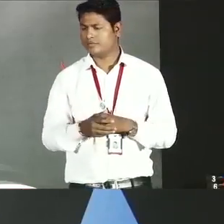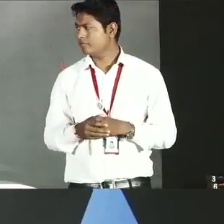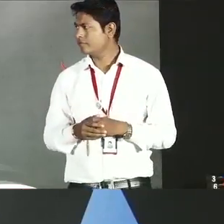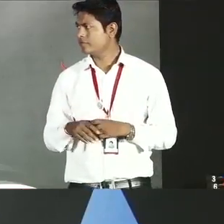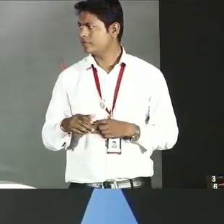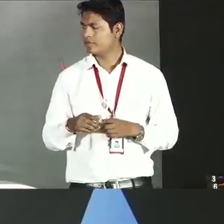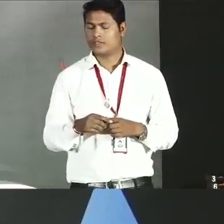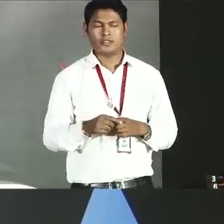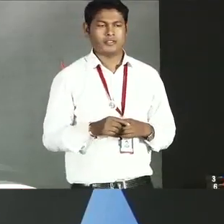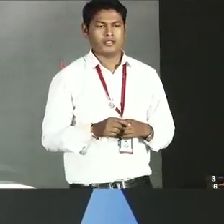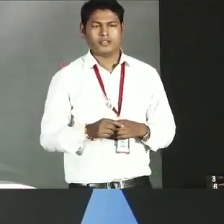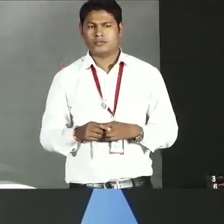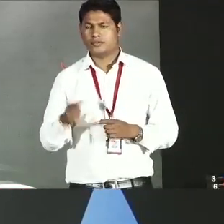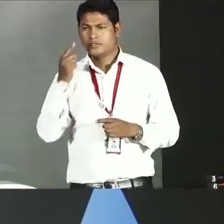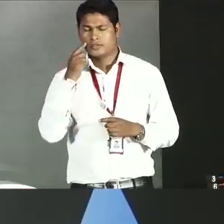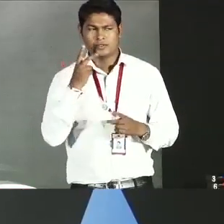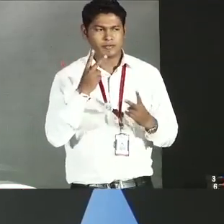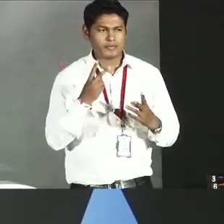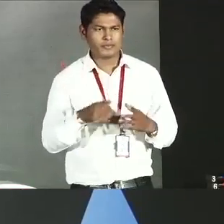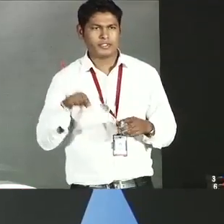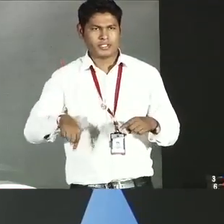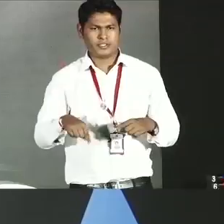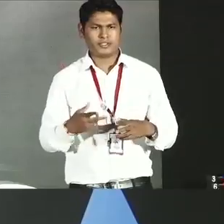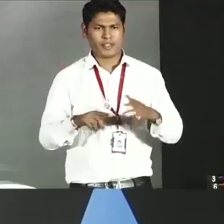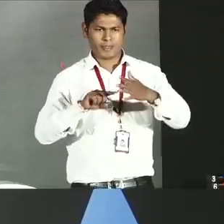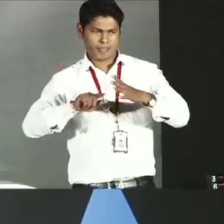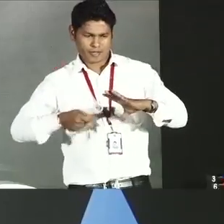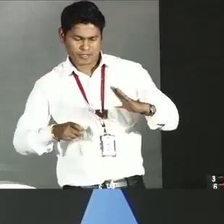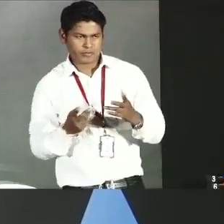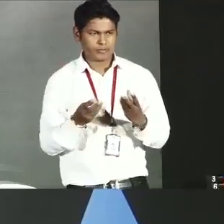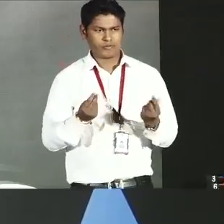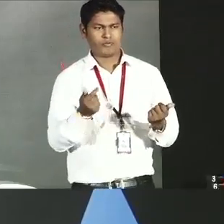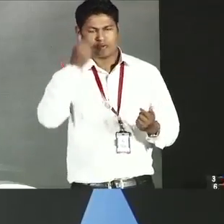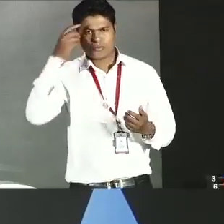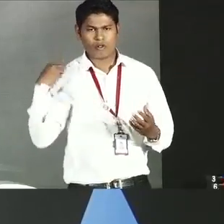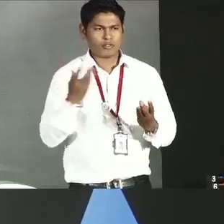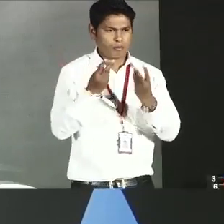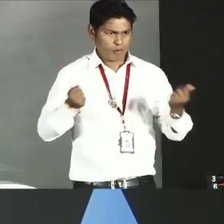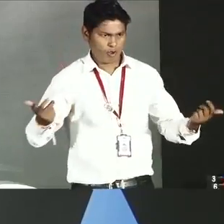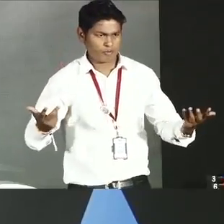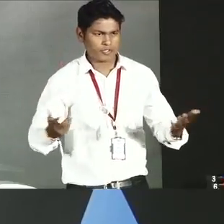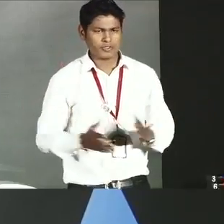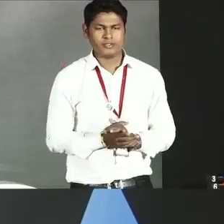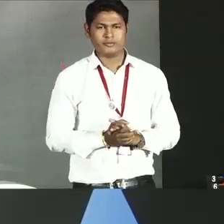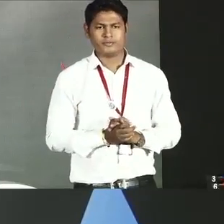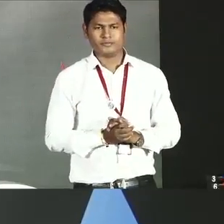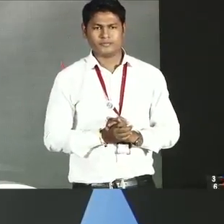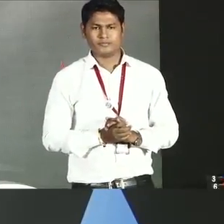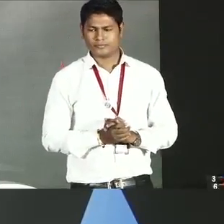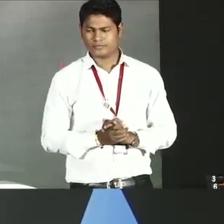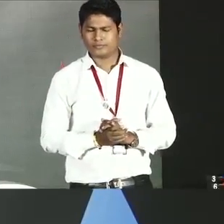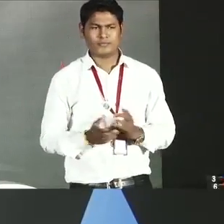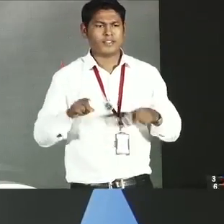that people do so well here is use technology to solve problems in a way that no one's ever thought of before.